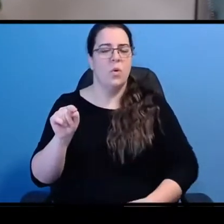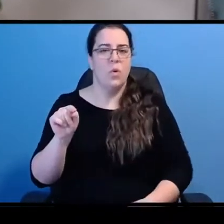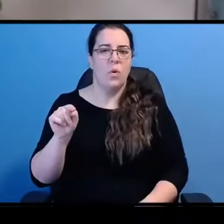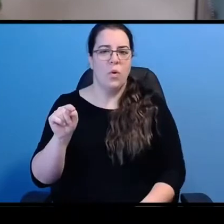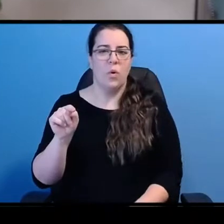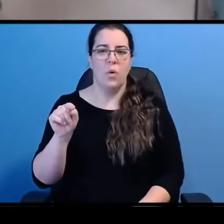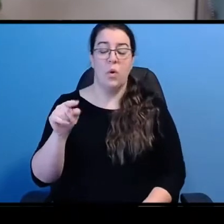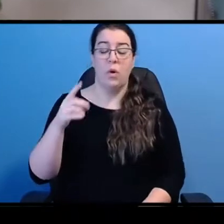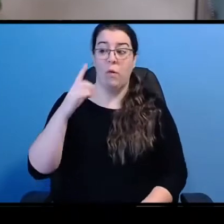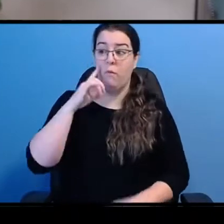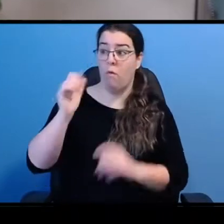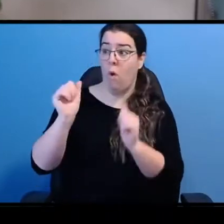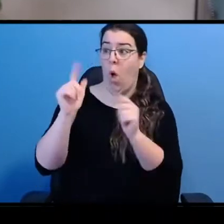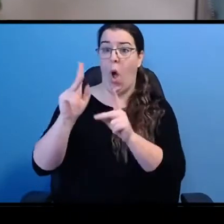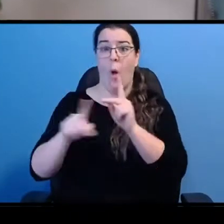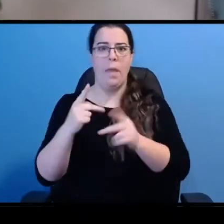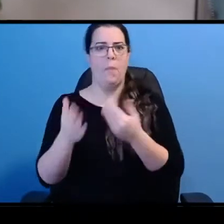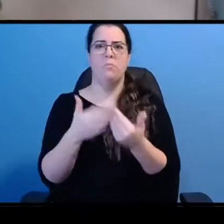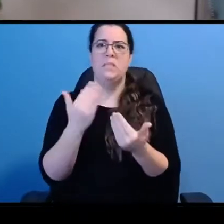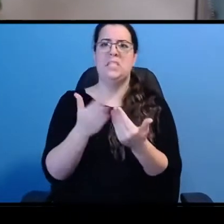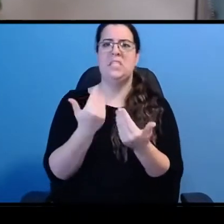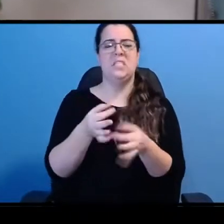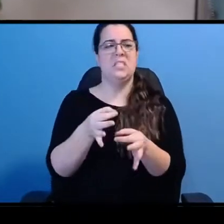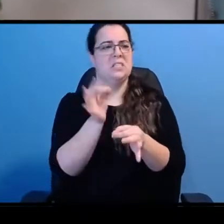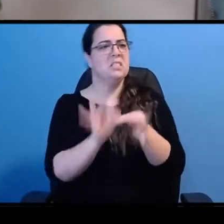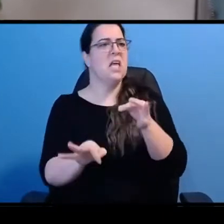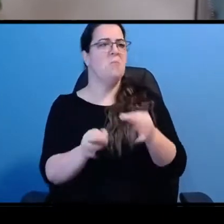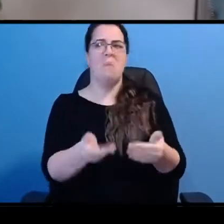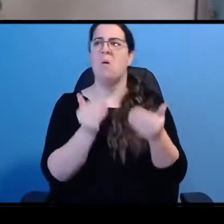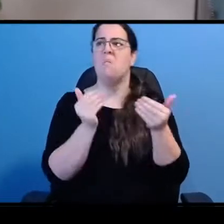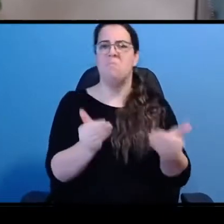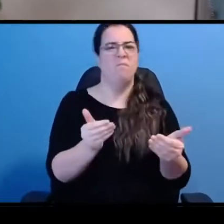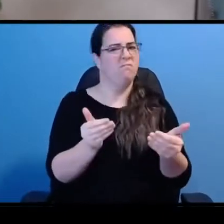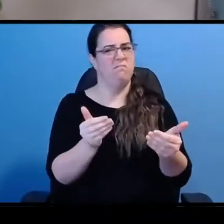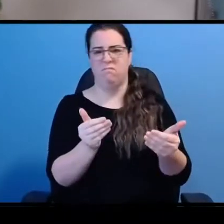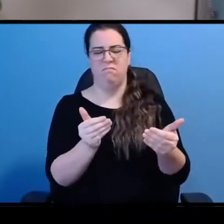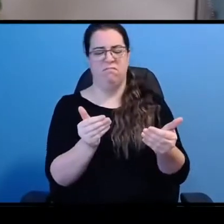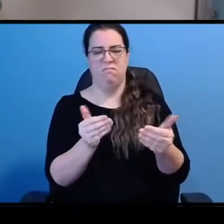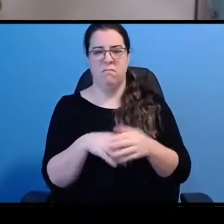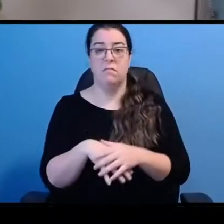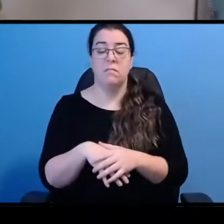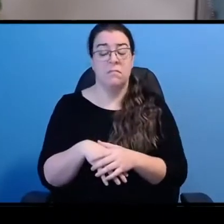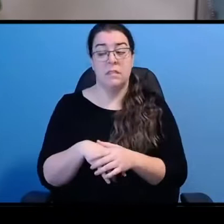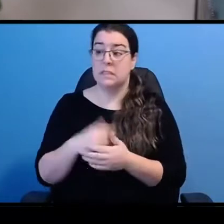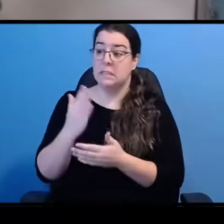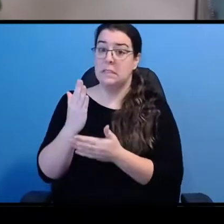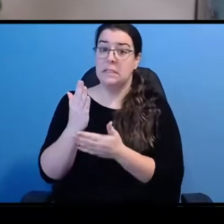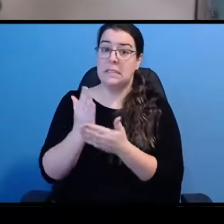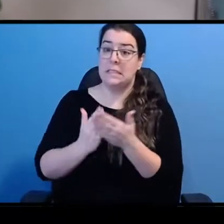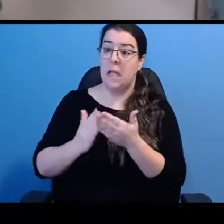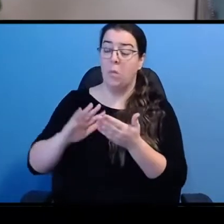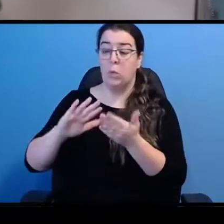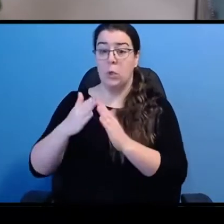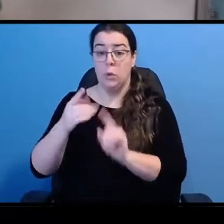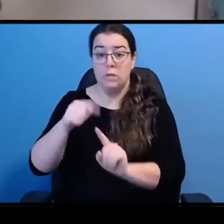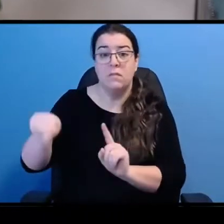everyone. And by that I mean, if you're a person who relies on income assistance or disability support,